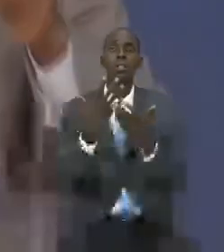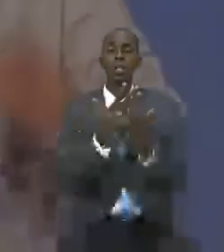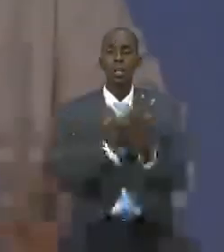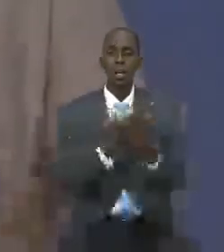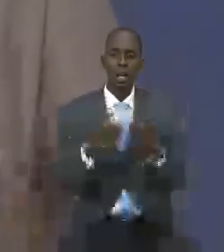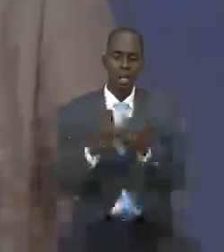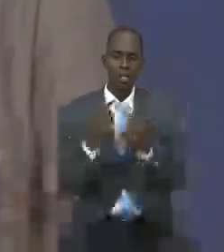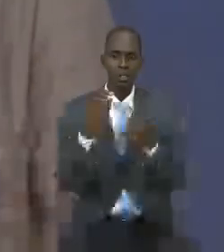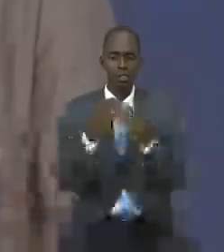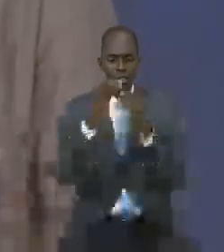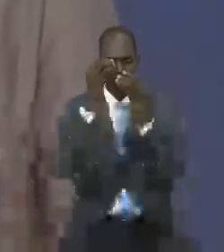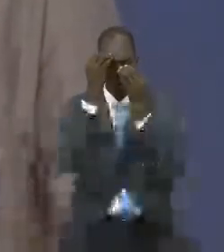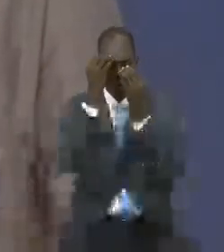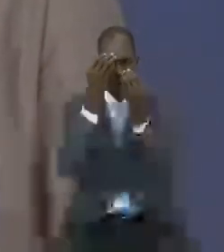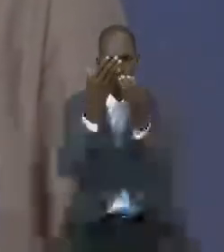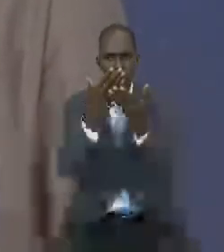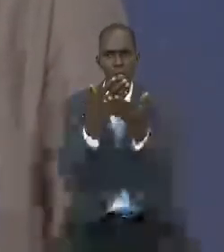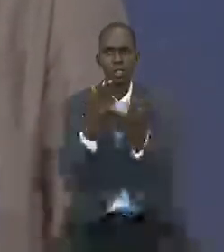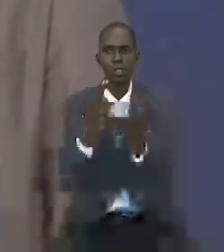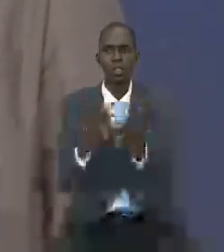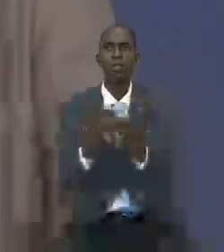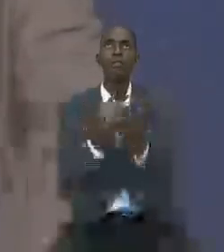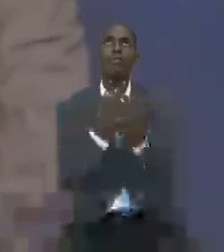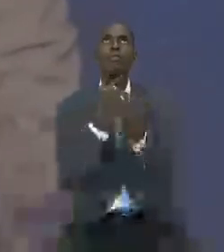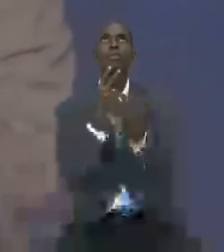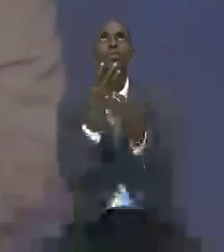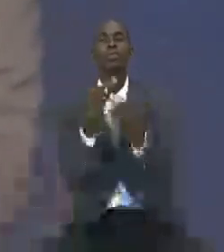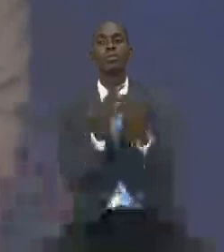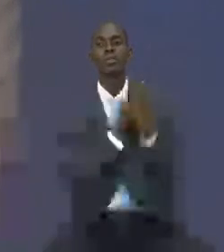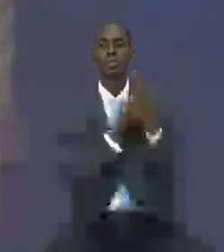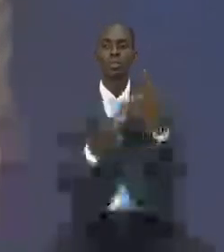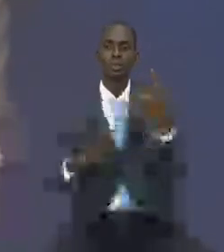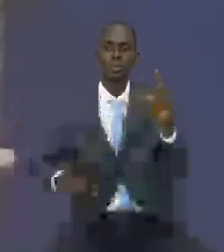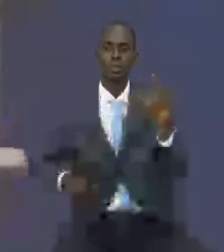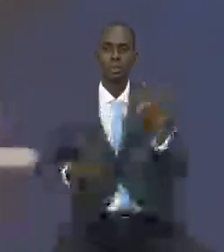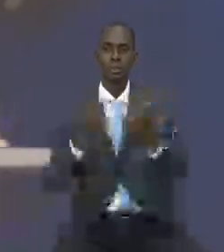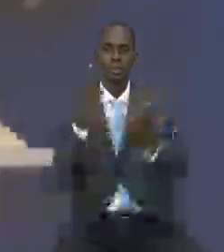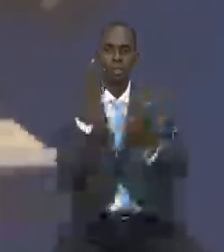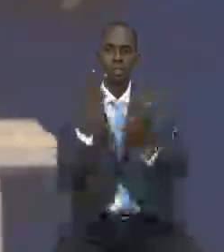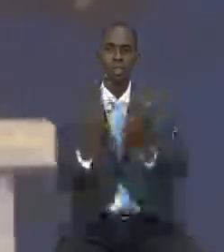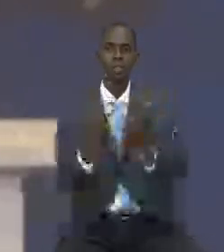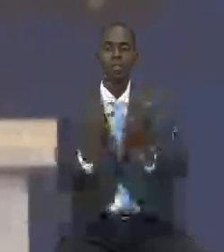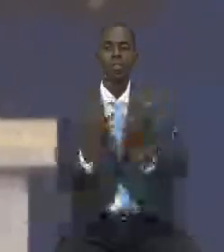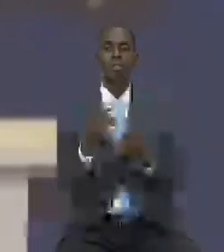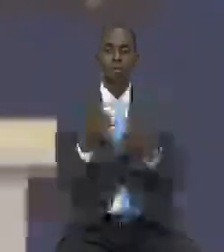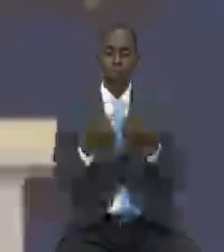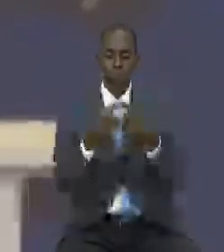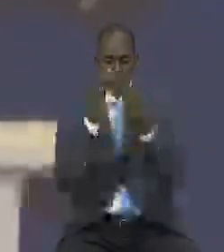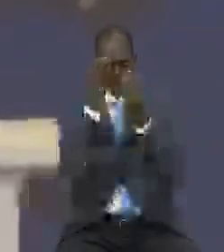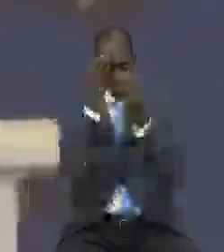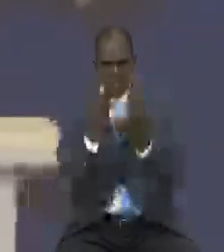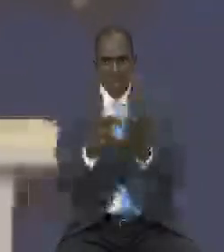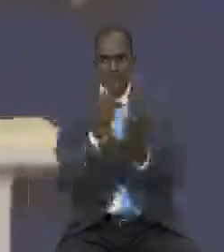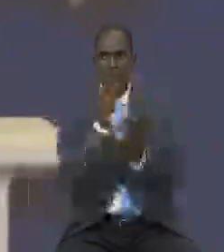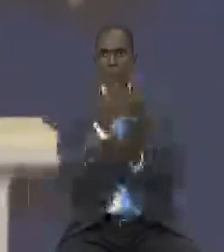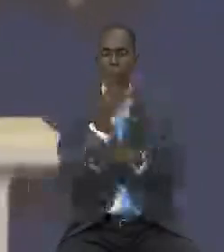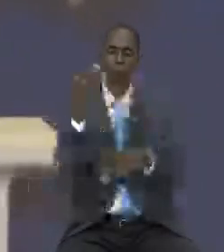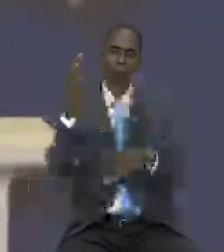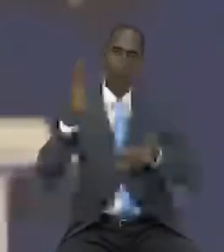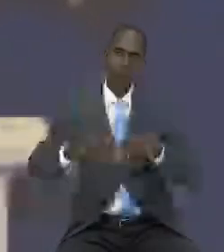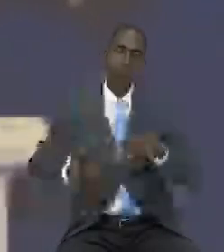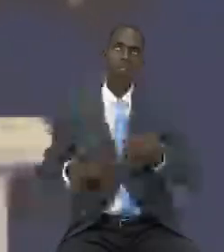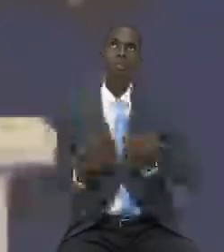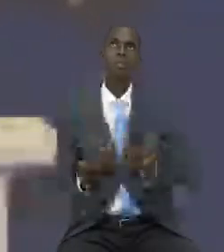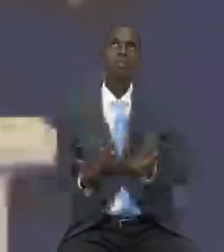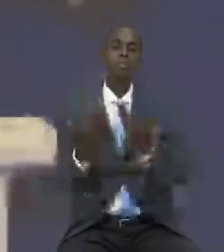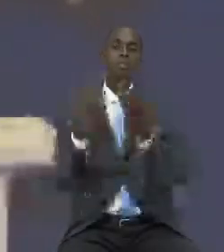obeying the voice of the Lord, behold, to obey is better than sacrifice,